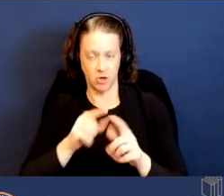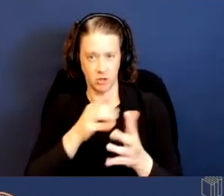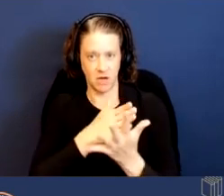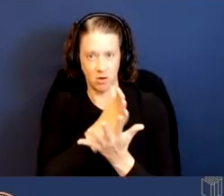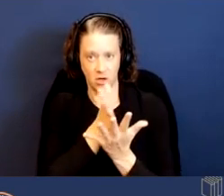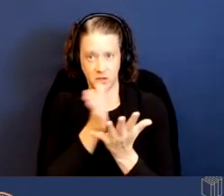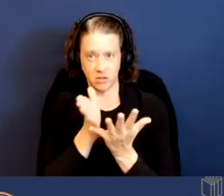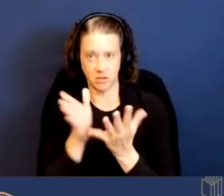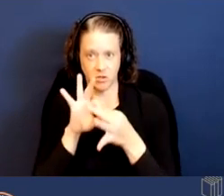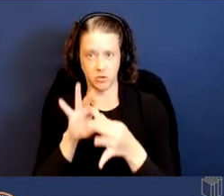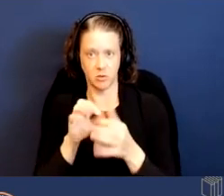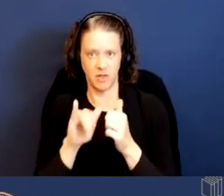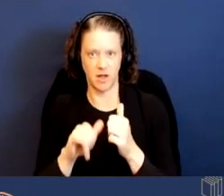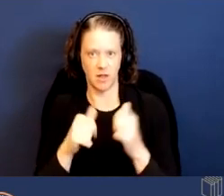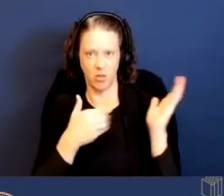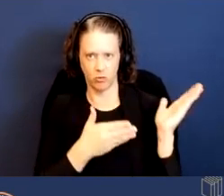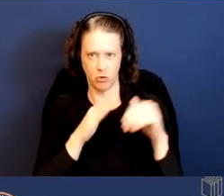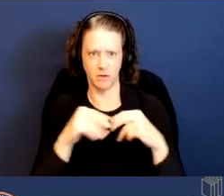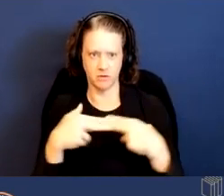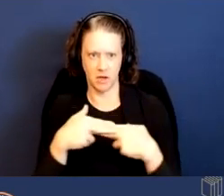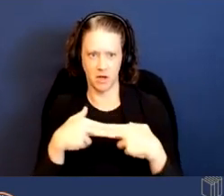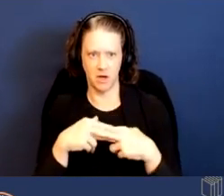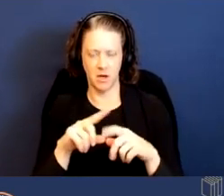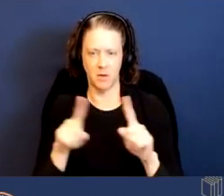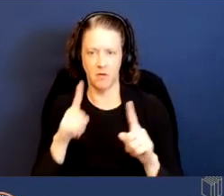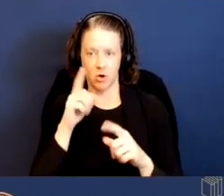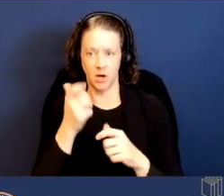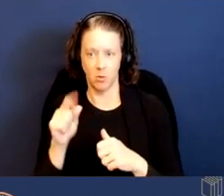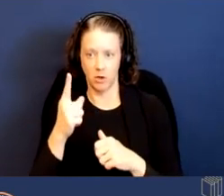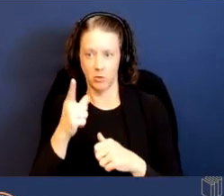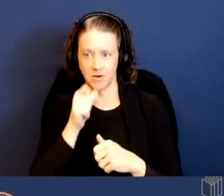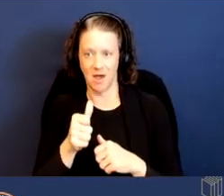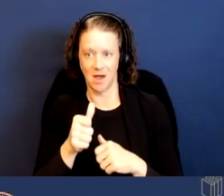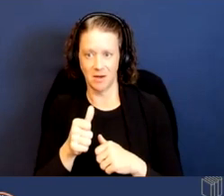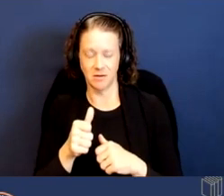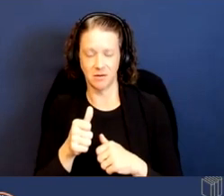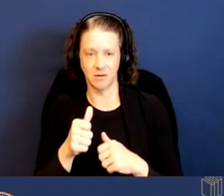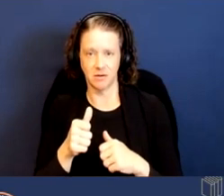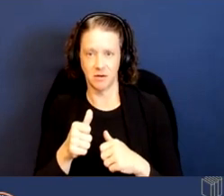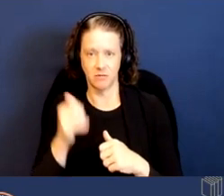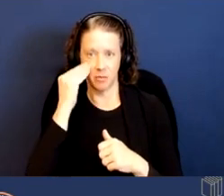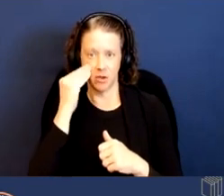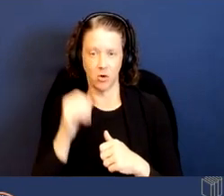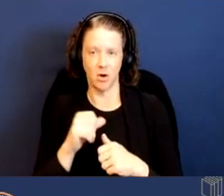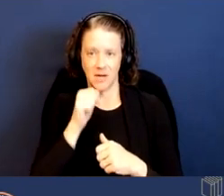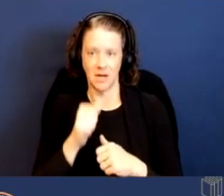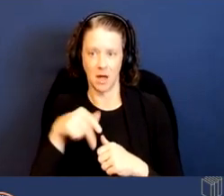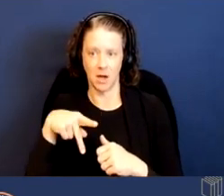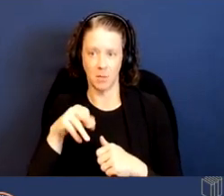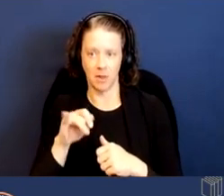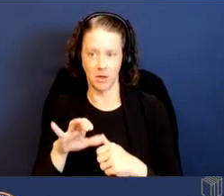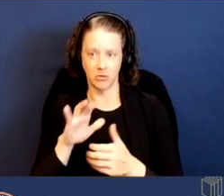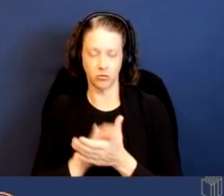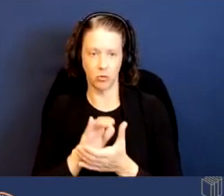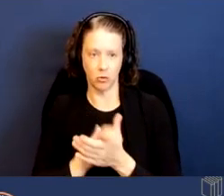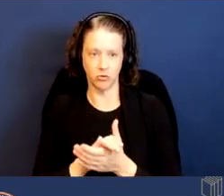those are on the slide. So I'll talk through those. For anybody who's not familiar, our non-public schools serve students